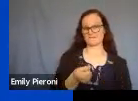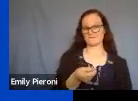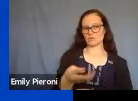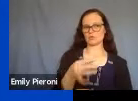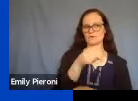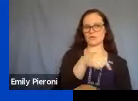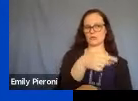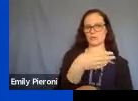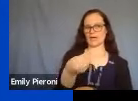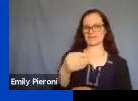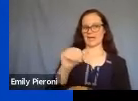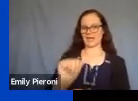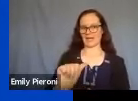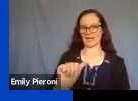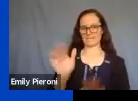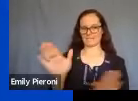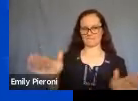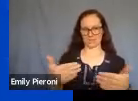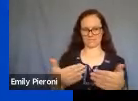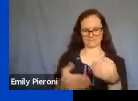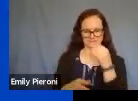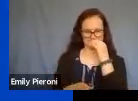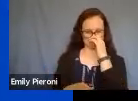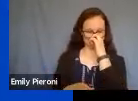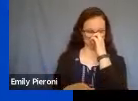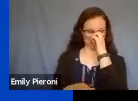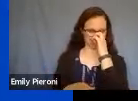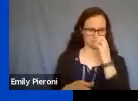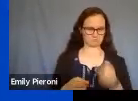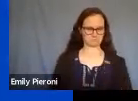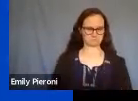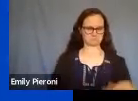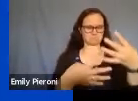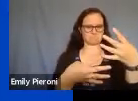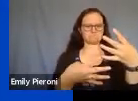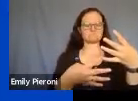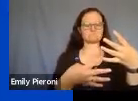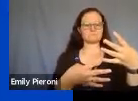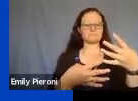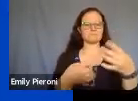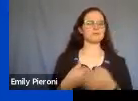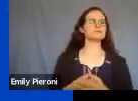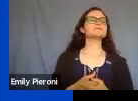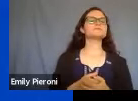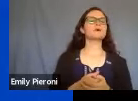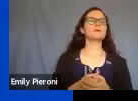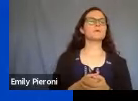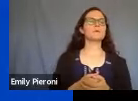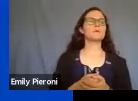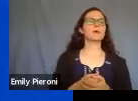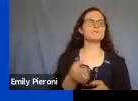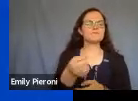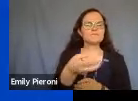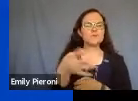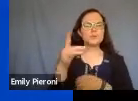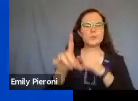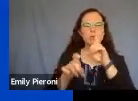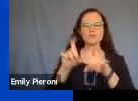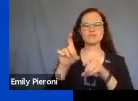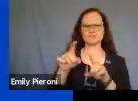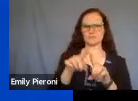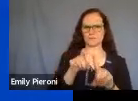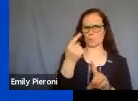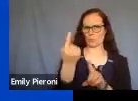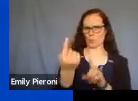box that I'll relay to you. Somebody has a few questions, so let me see if